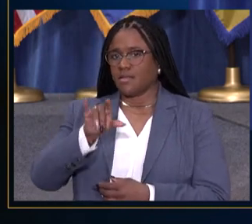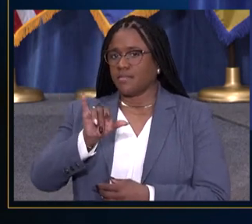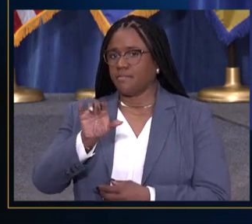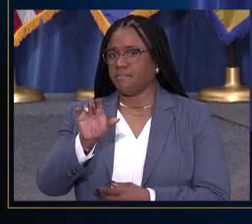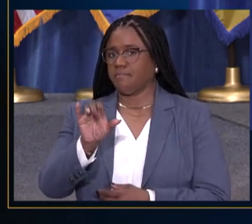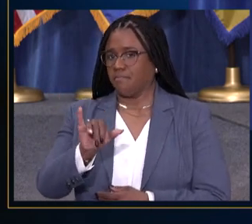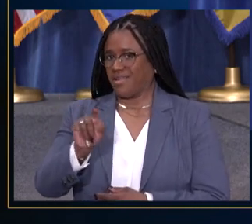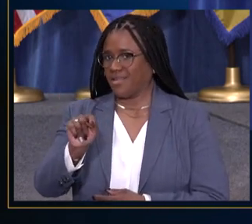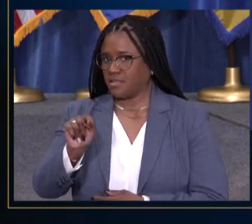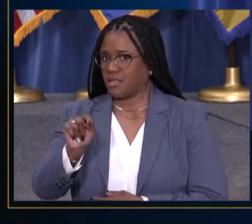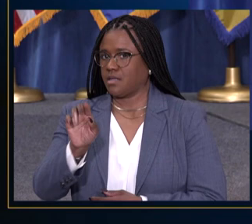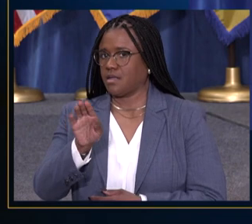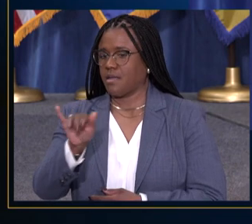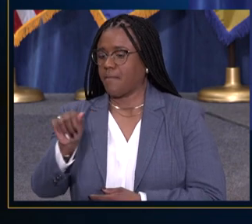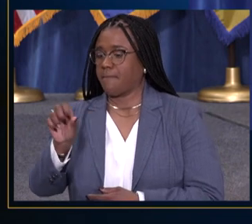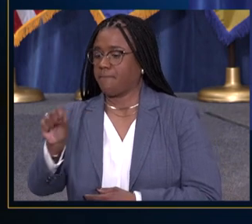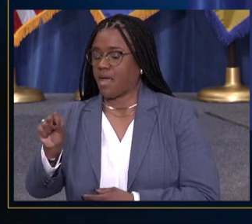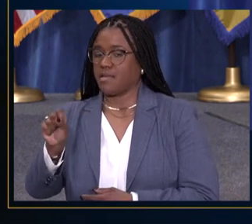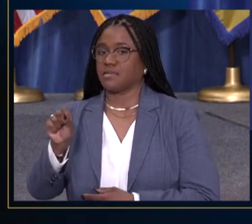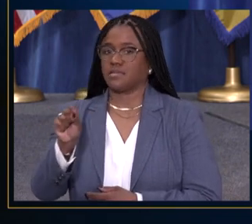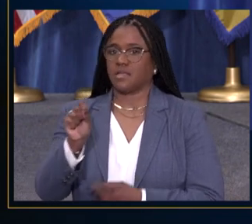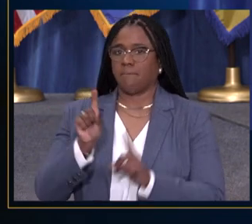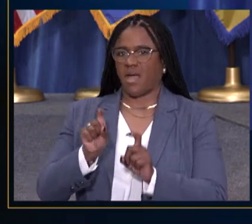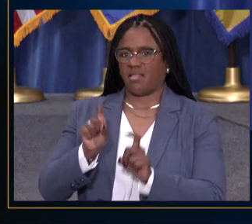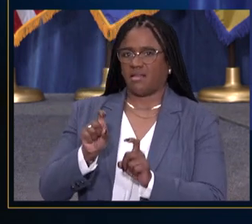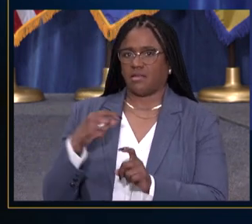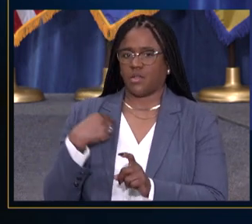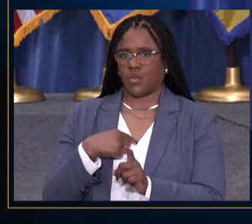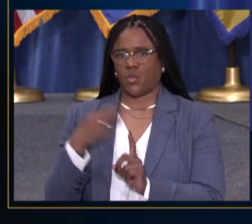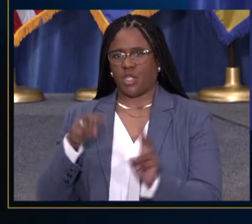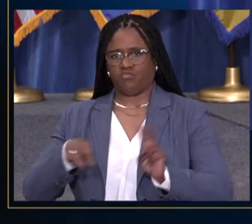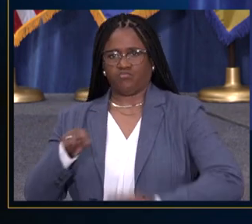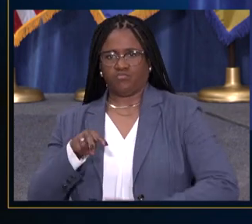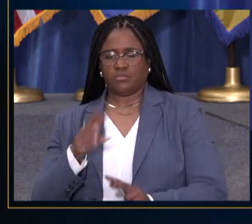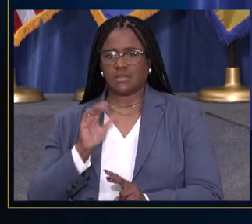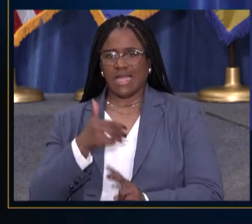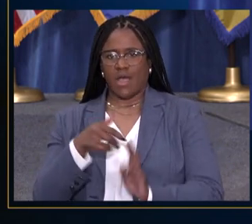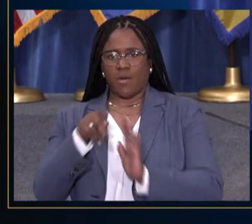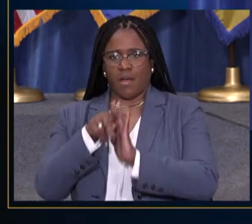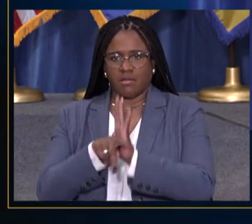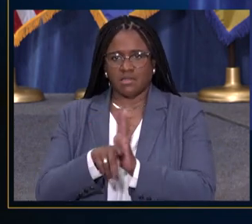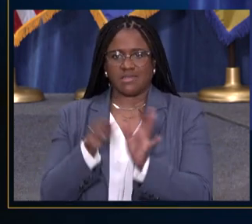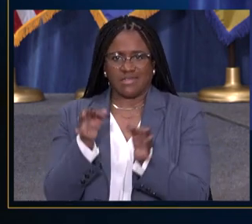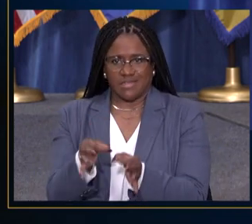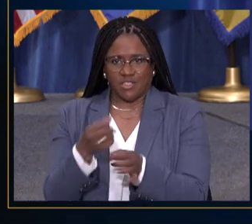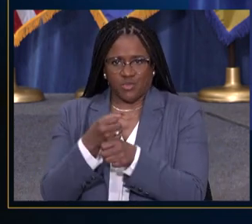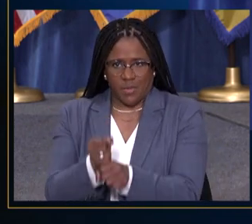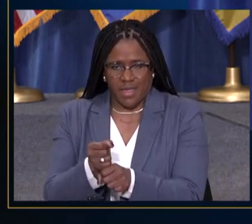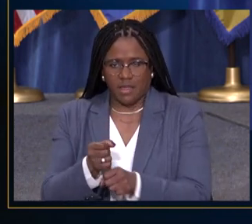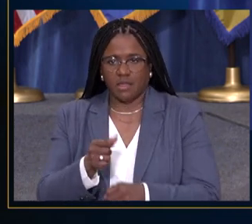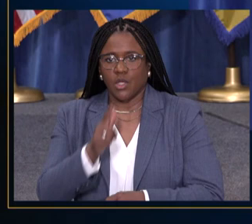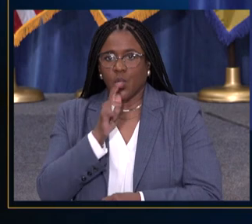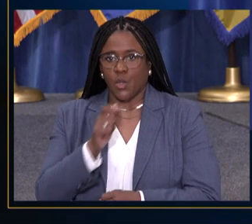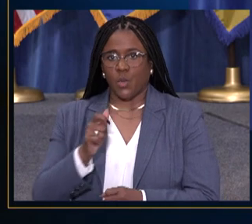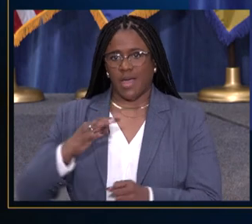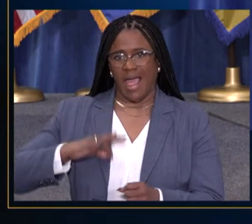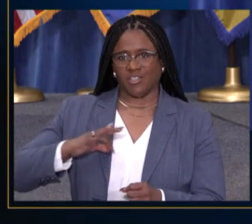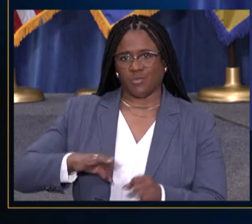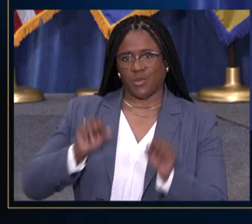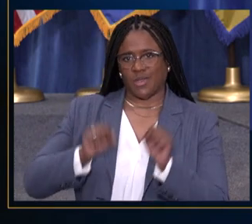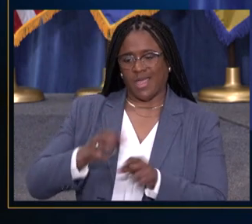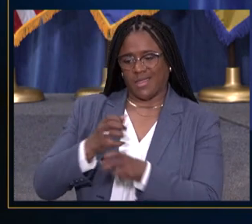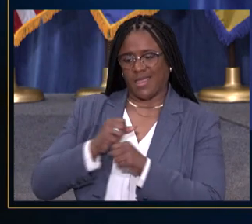looked very generally at our policies, the decisions that we were making in terms of who is eligible for